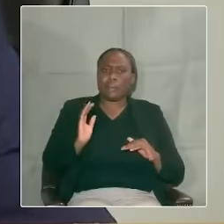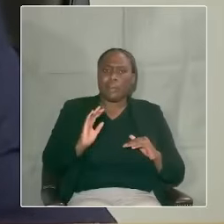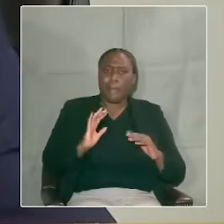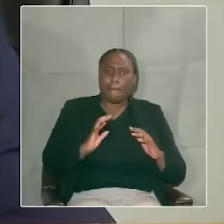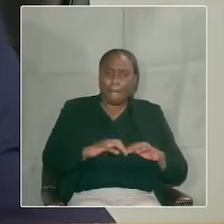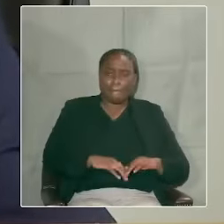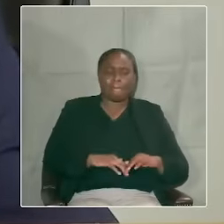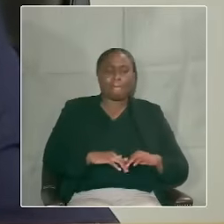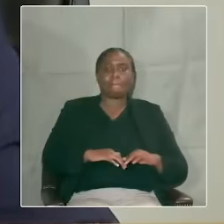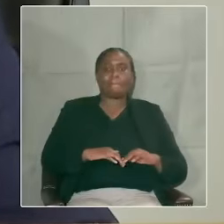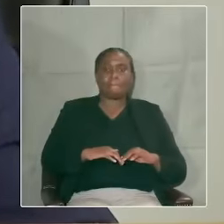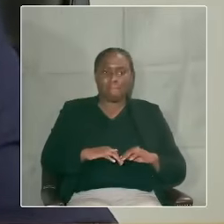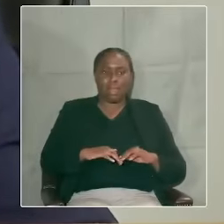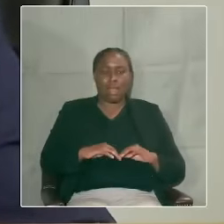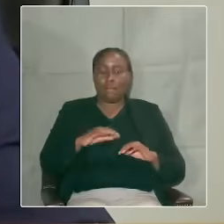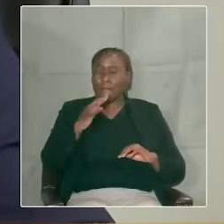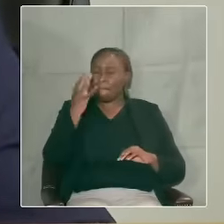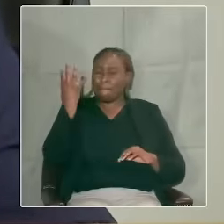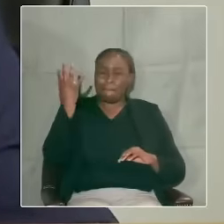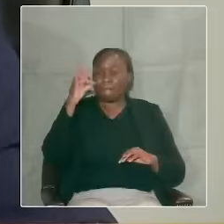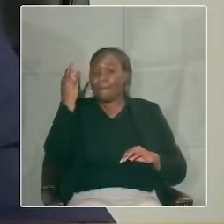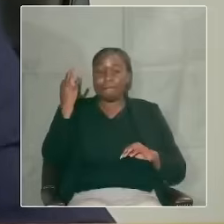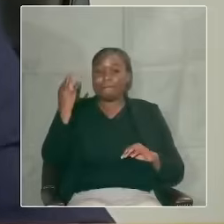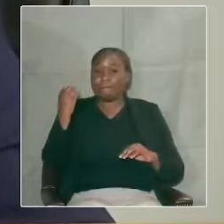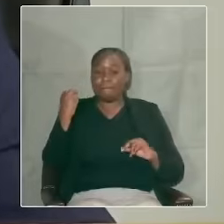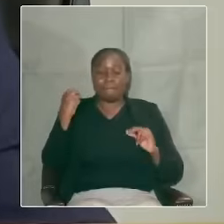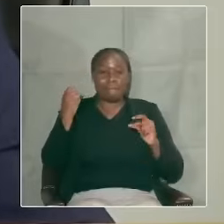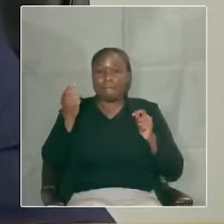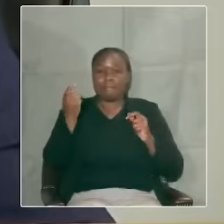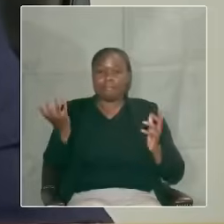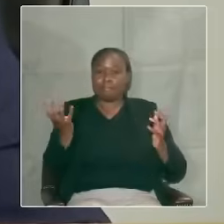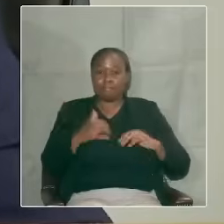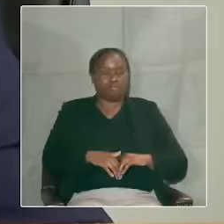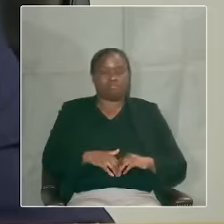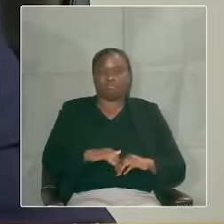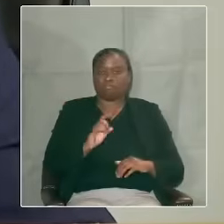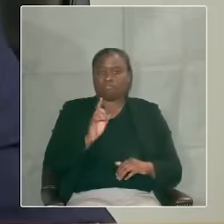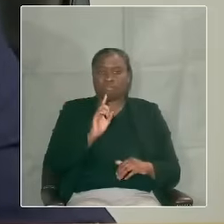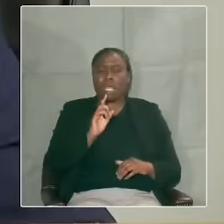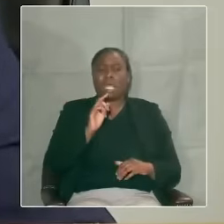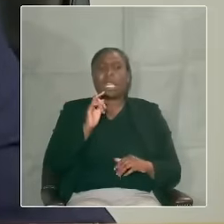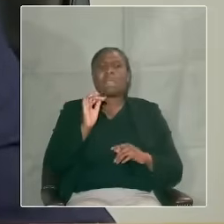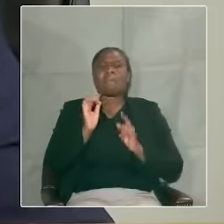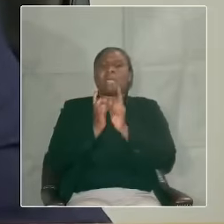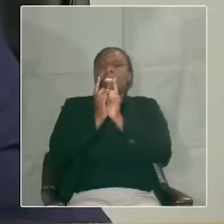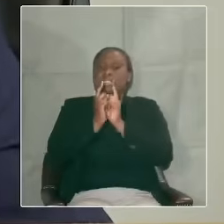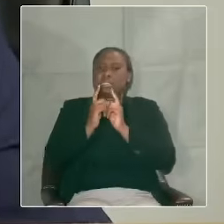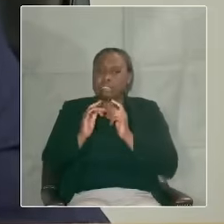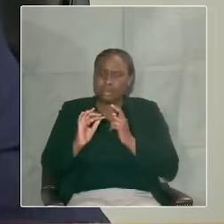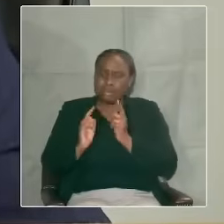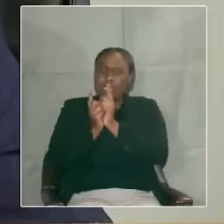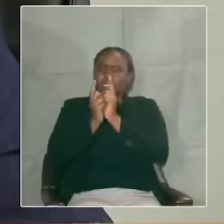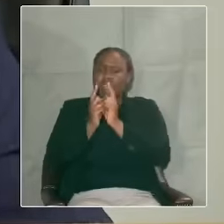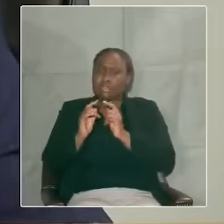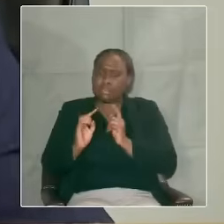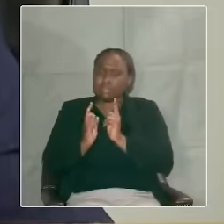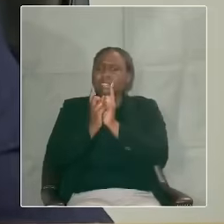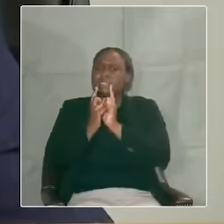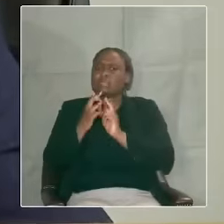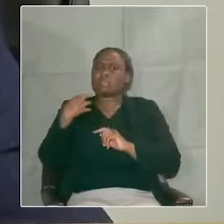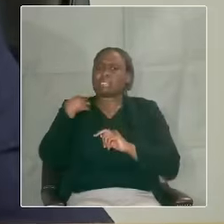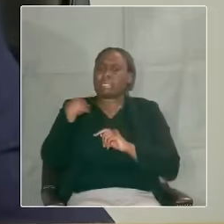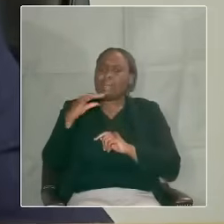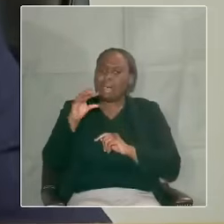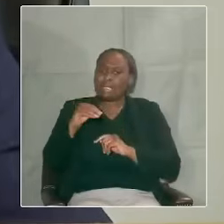this abrupt. But still, as and when we meet, I kept on asking the Minister, but what is the